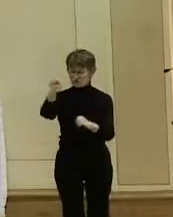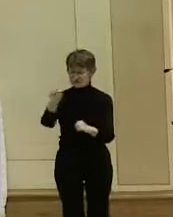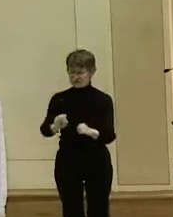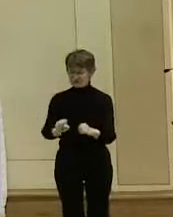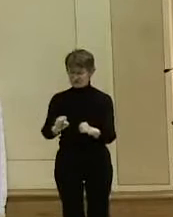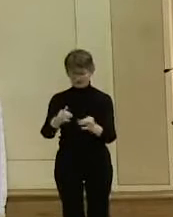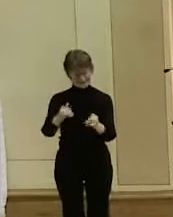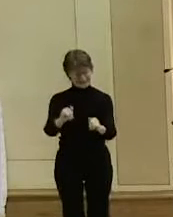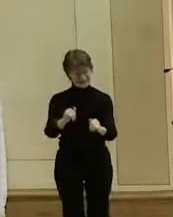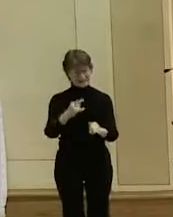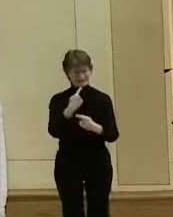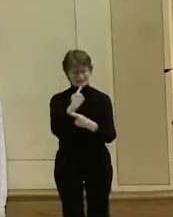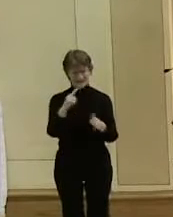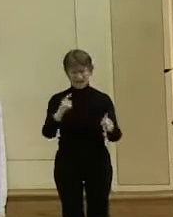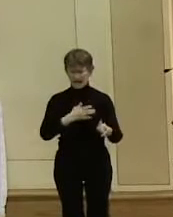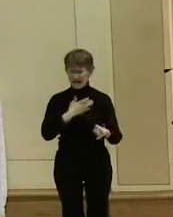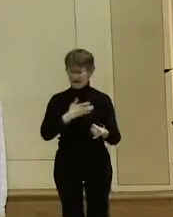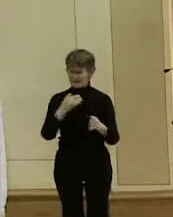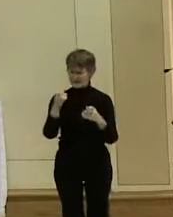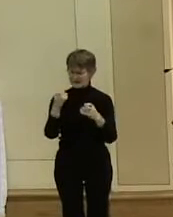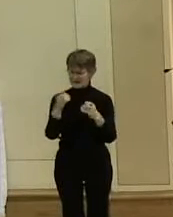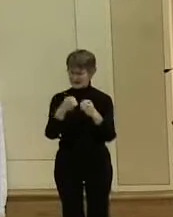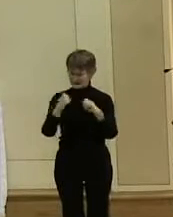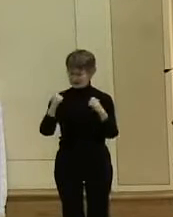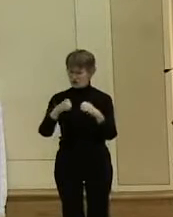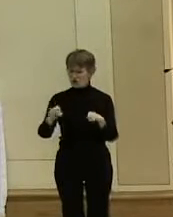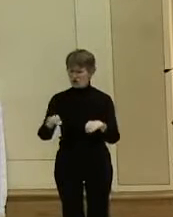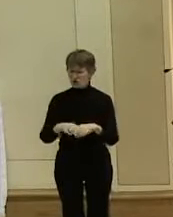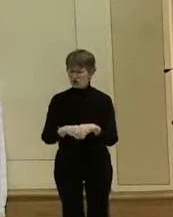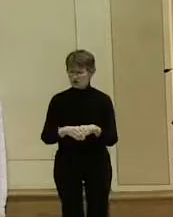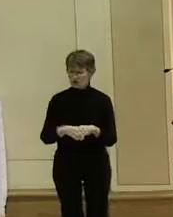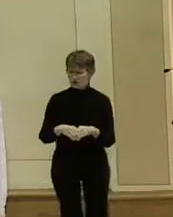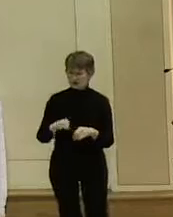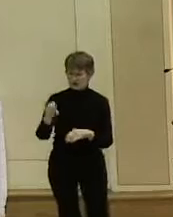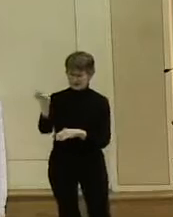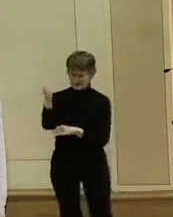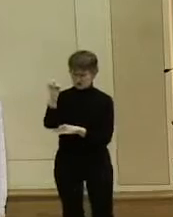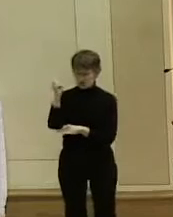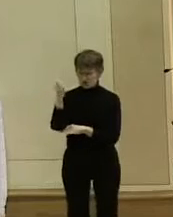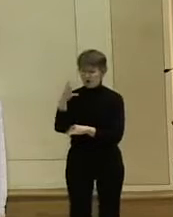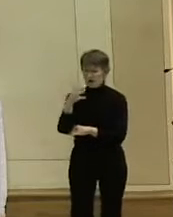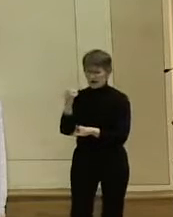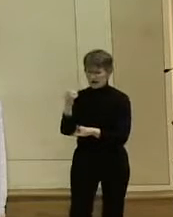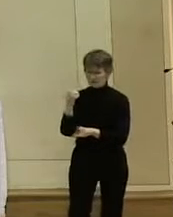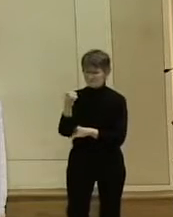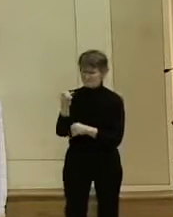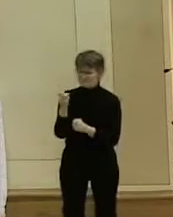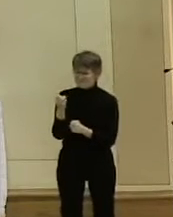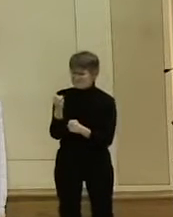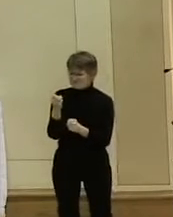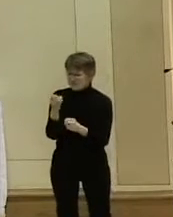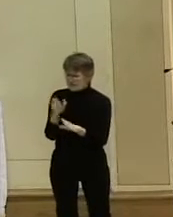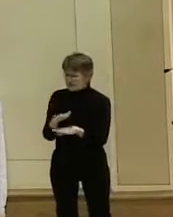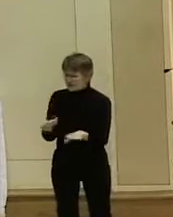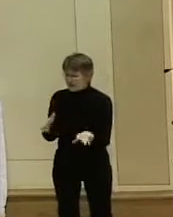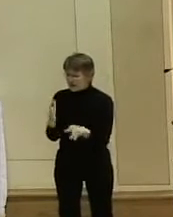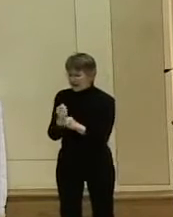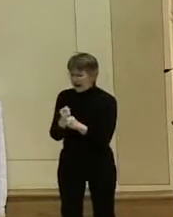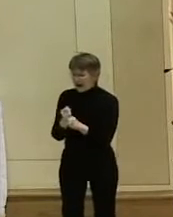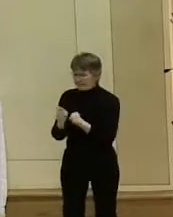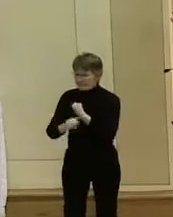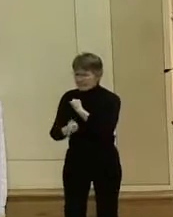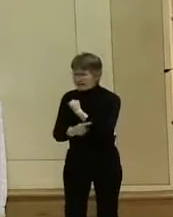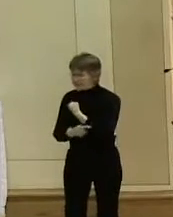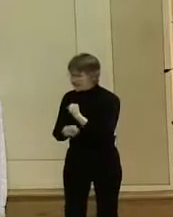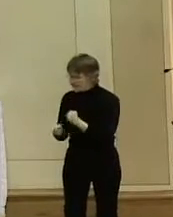yet? Most of the children here probably have their little chocolate bunny where they bite the ear off first. The